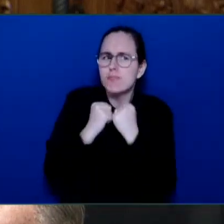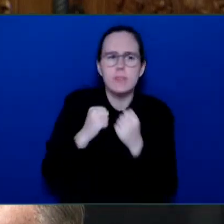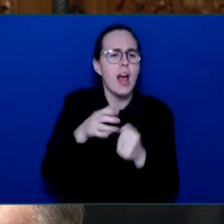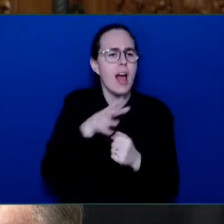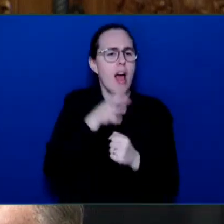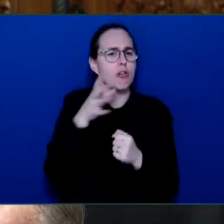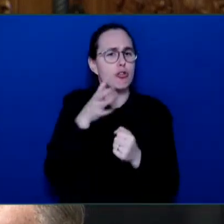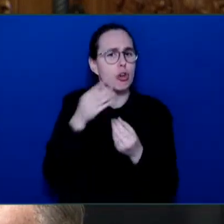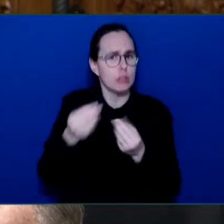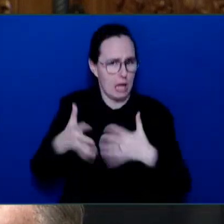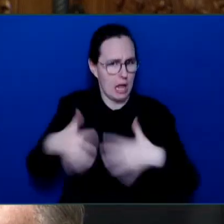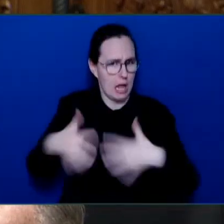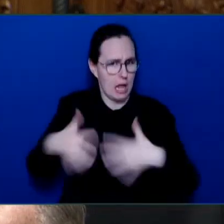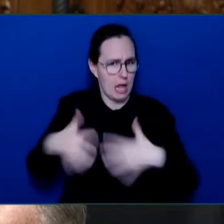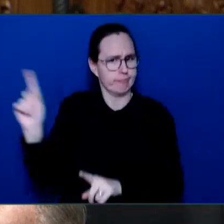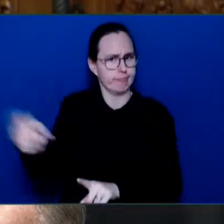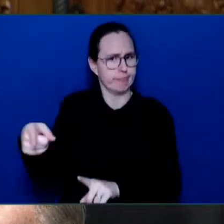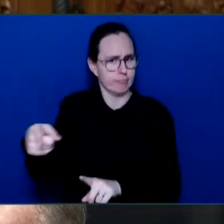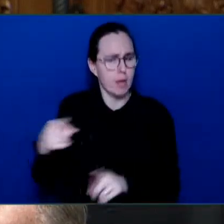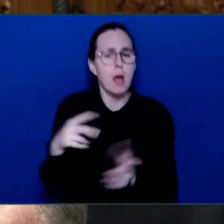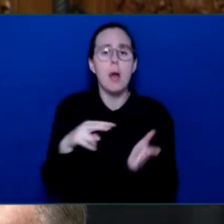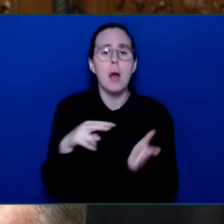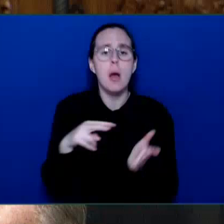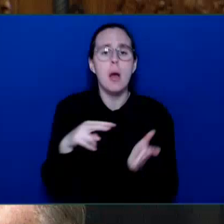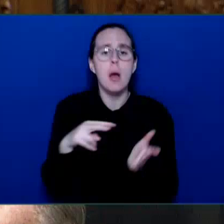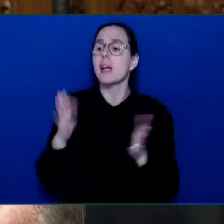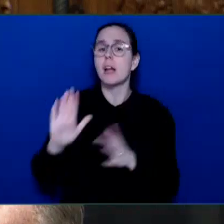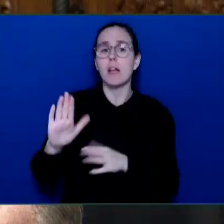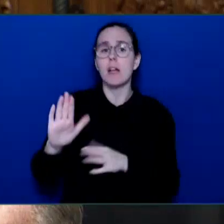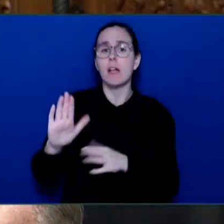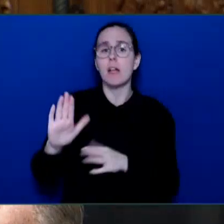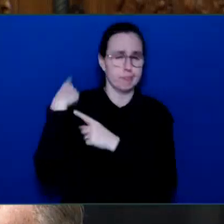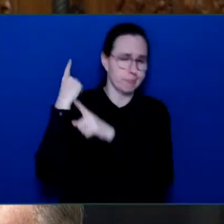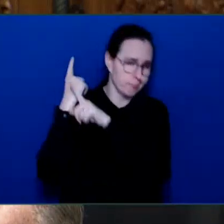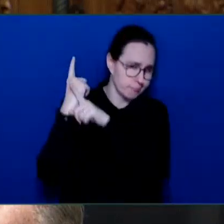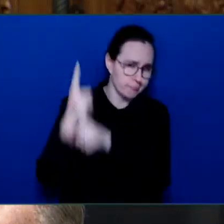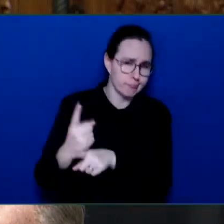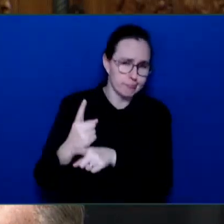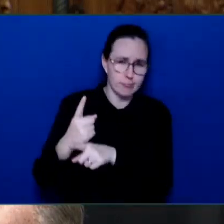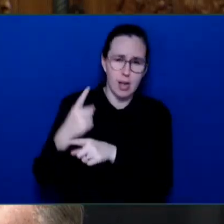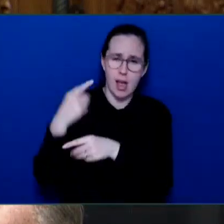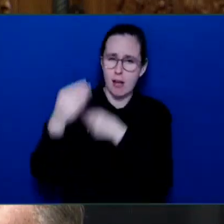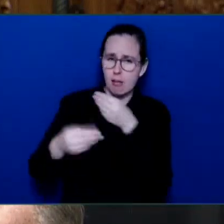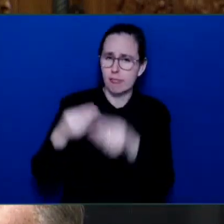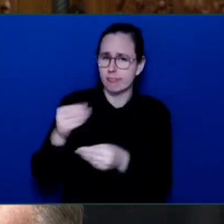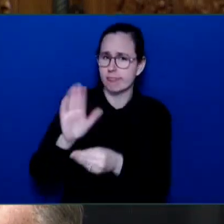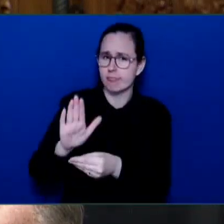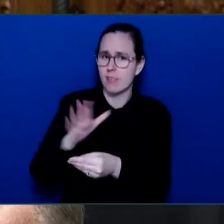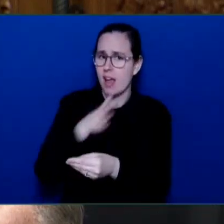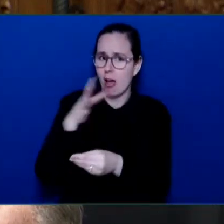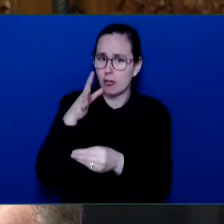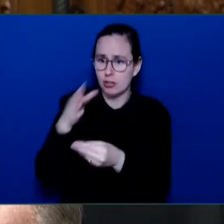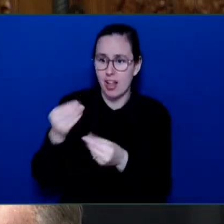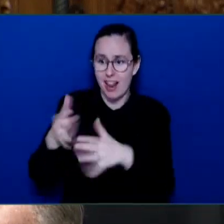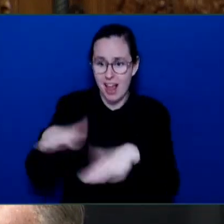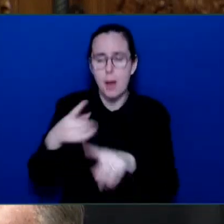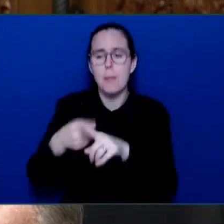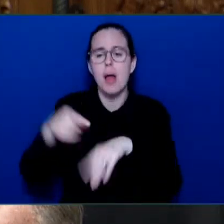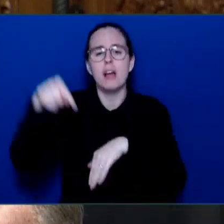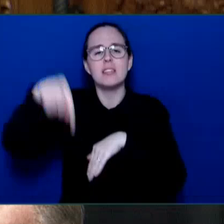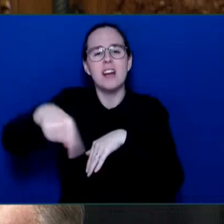on-farm value-added activities. The project that the member mentions would require a non-farm